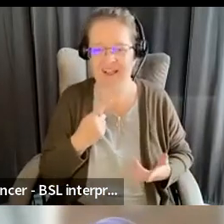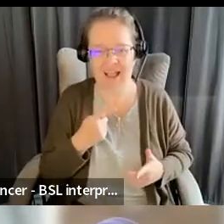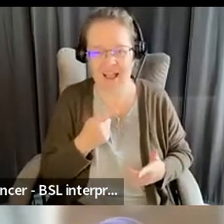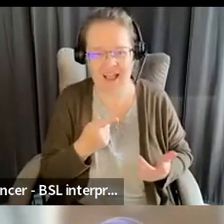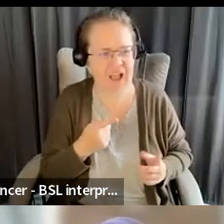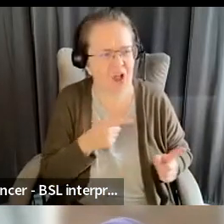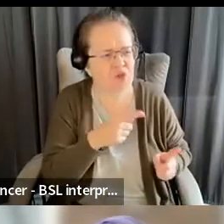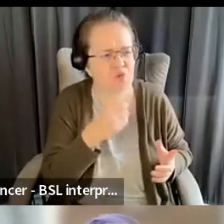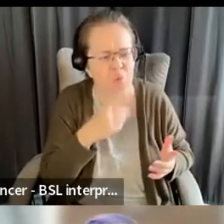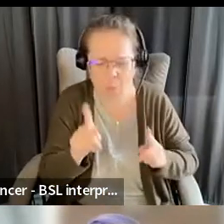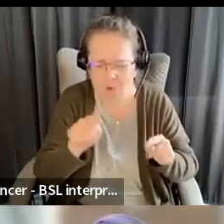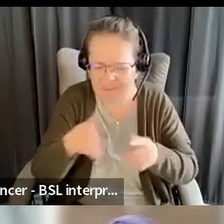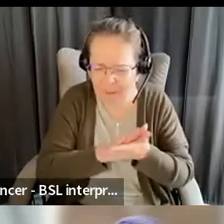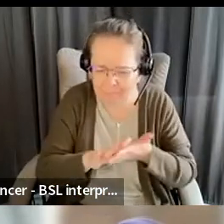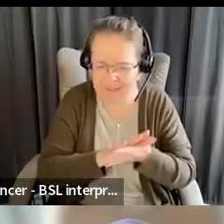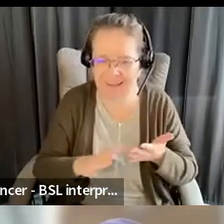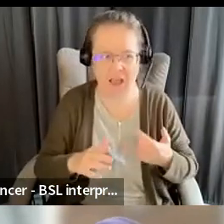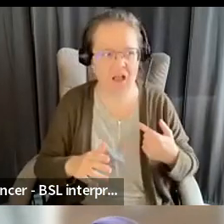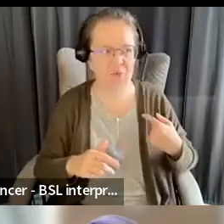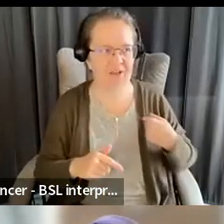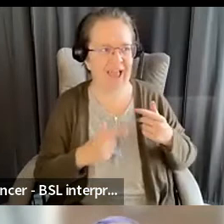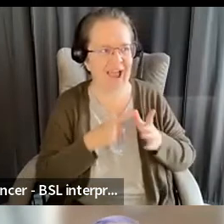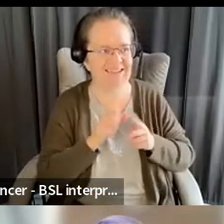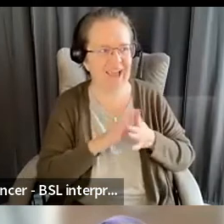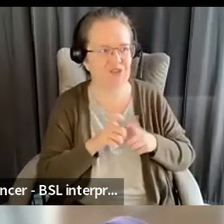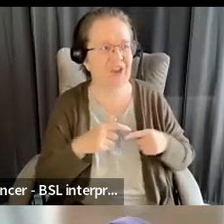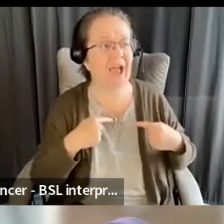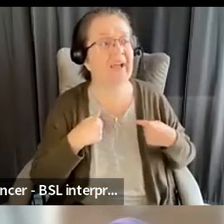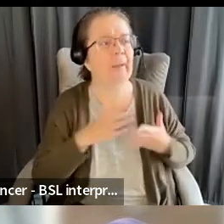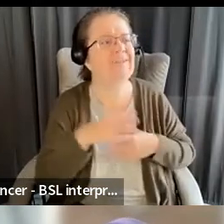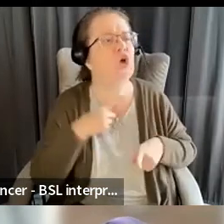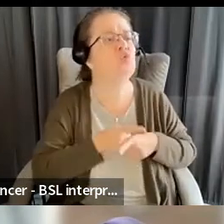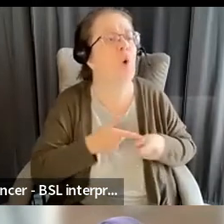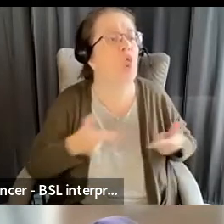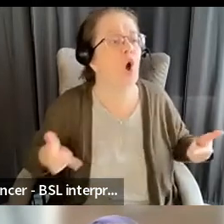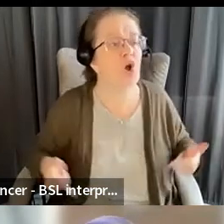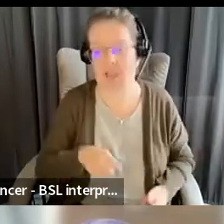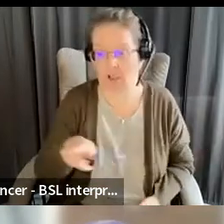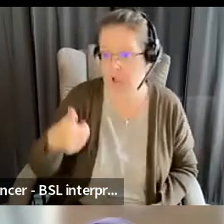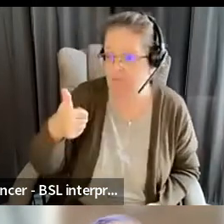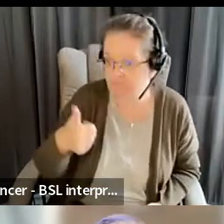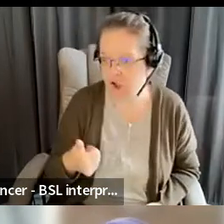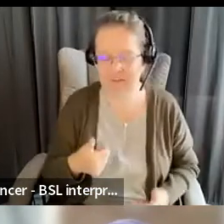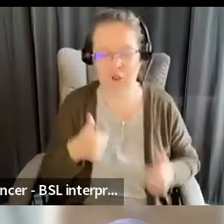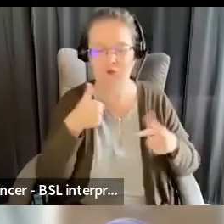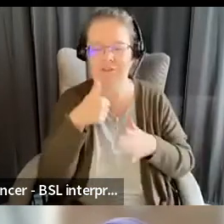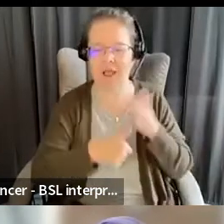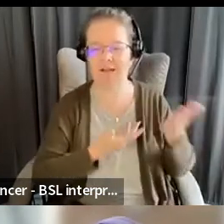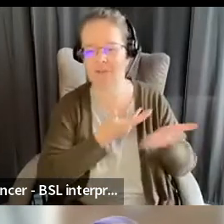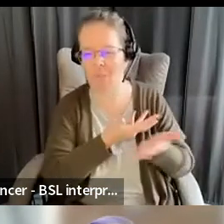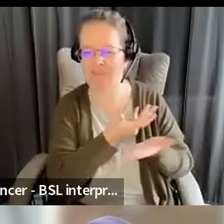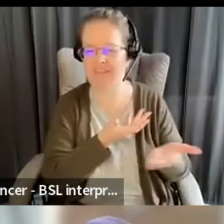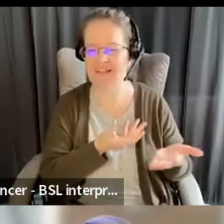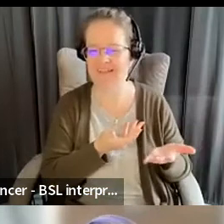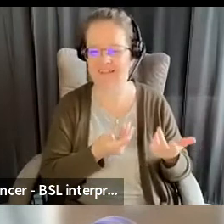what does that mean? Like, oh, well, you know, actually talk quite a lot, but, you know, it's a good thing because, you know, starting conversations and, you know, that sort of